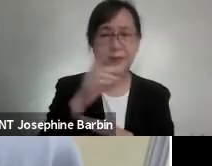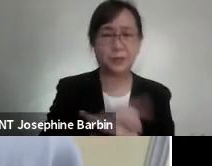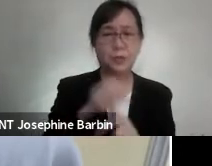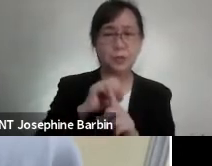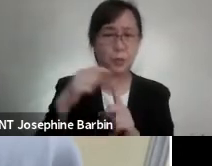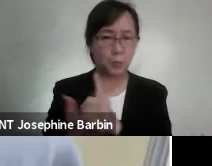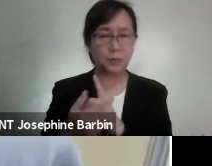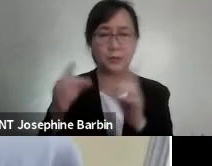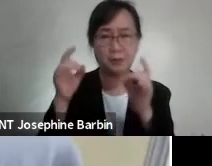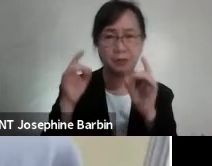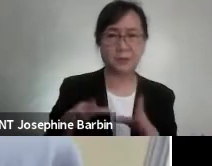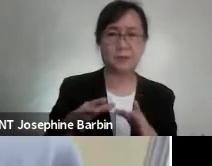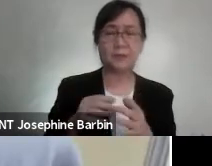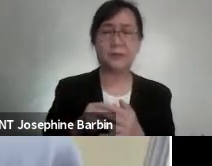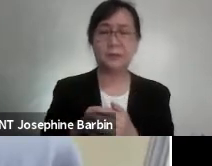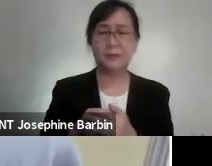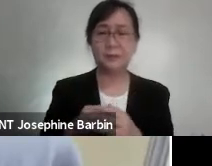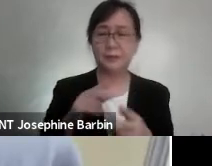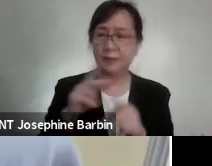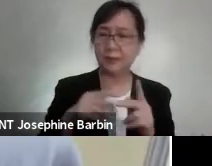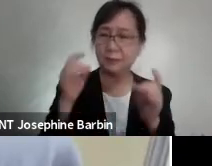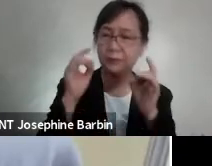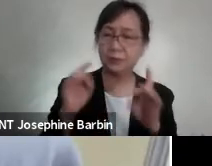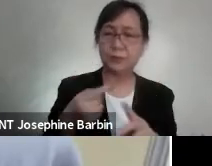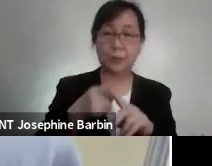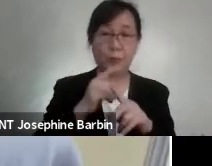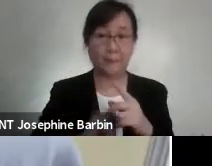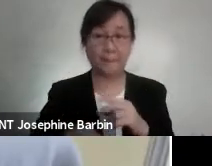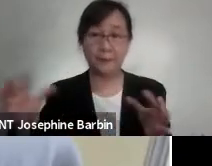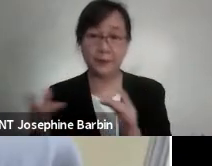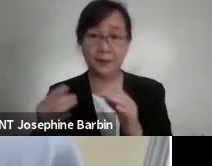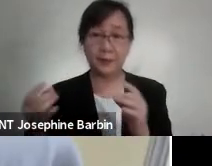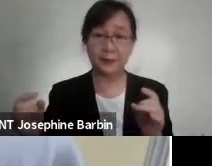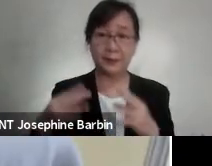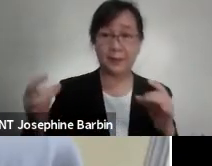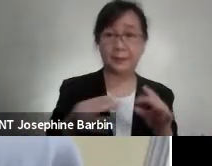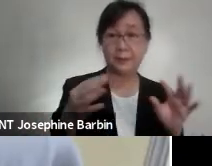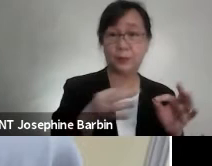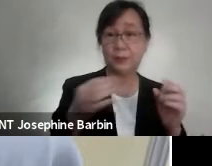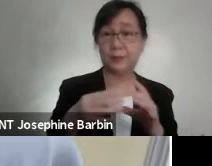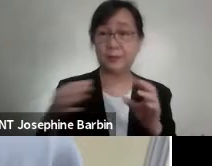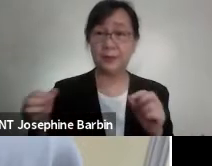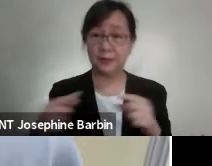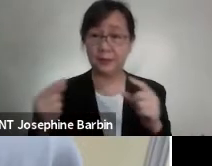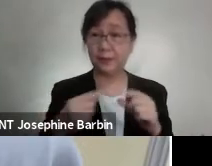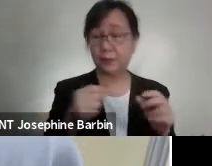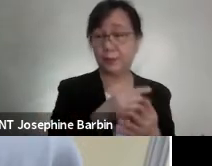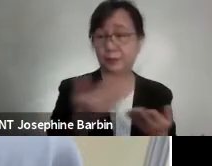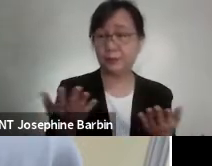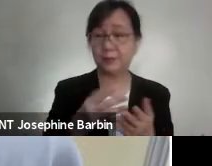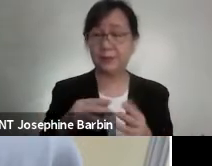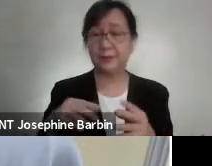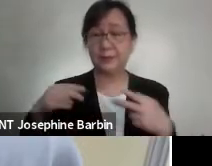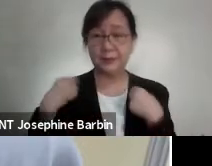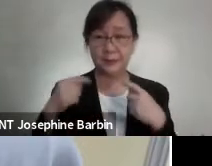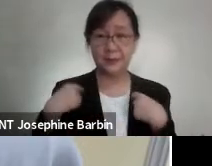risks. So the kinds of risks that might come from interacting with their peers, for example, the sorts of teenage drama